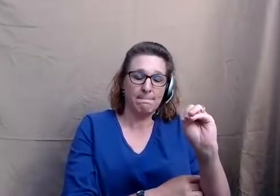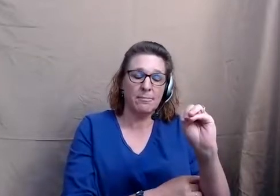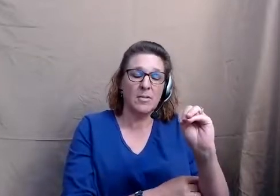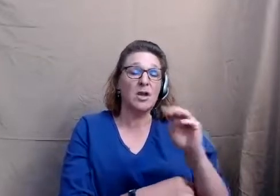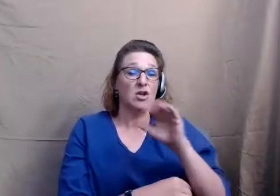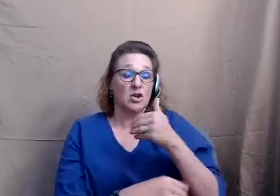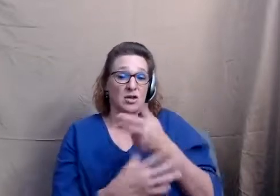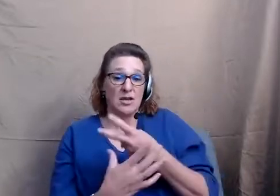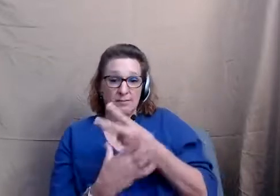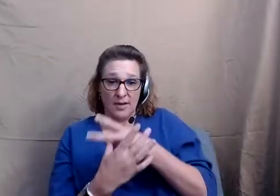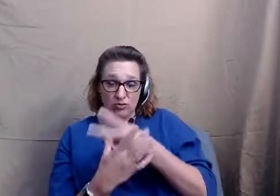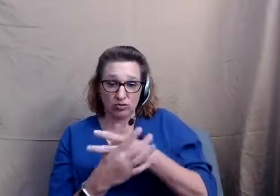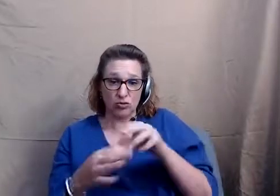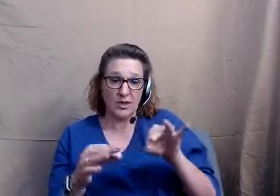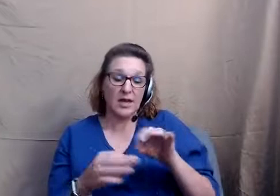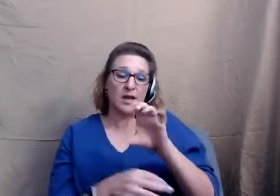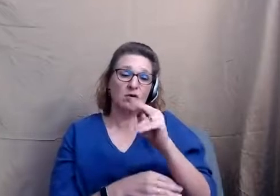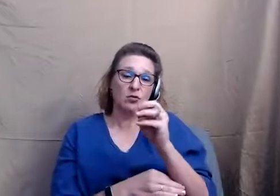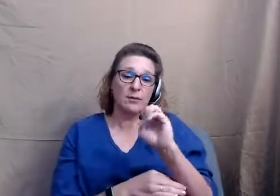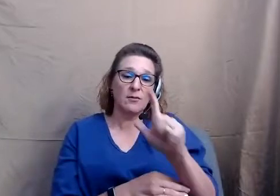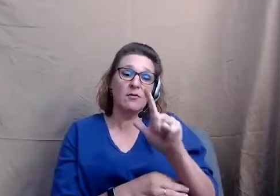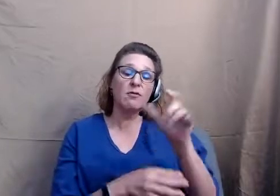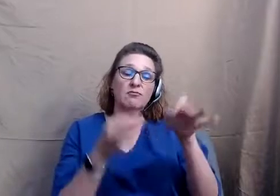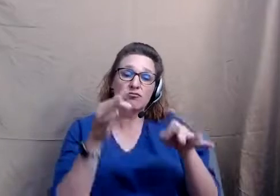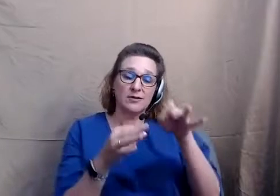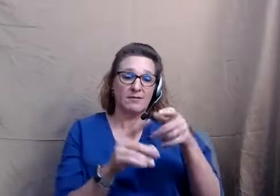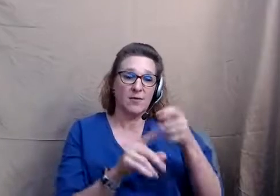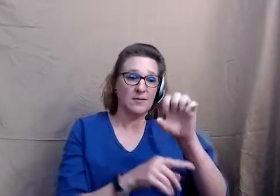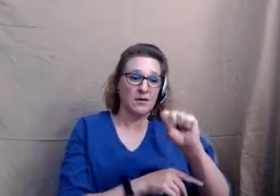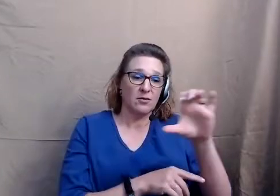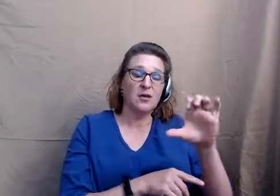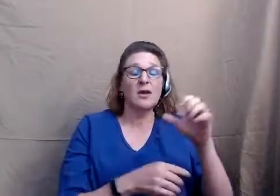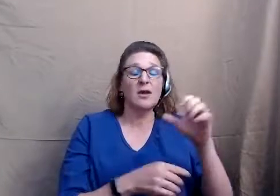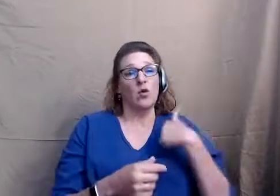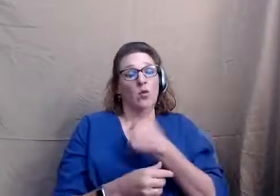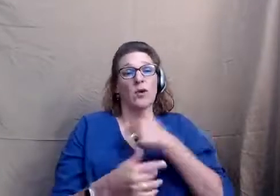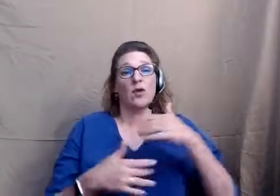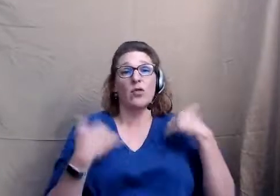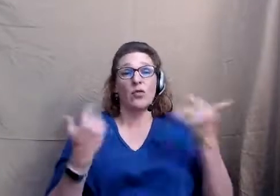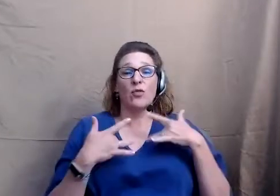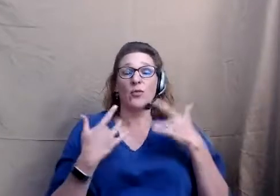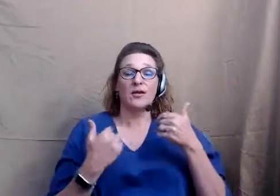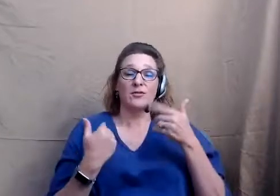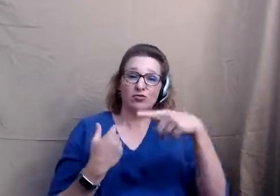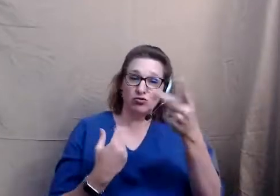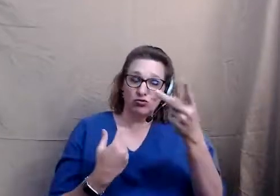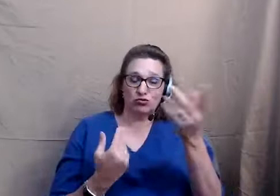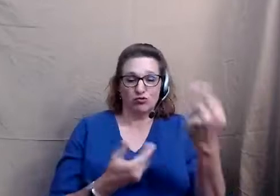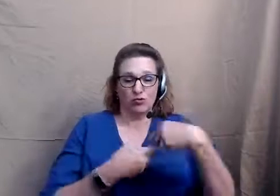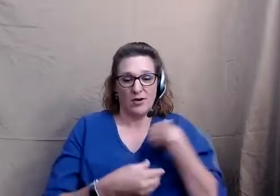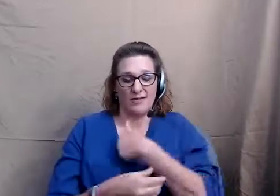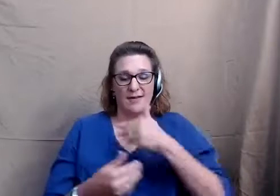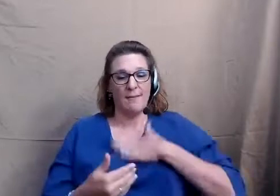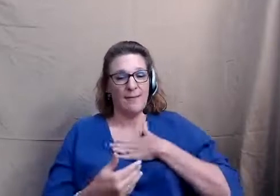of South Carolina. We're so glad to have both of you with us this evening, and I'm so honored to be the moderator for this talk. So